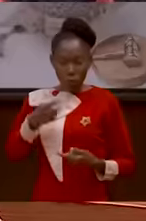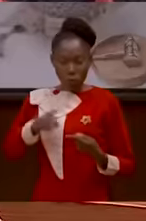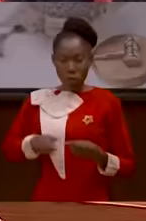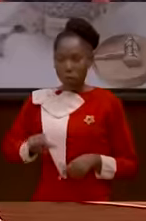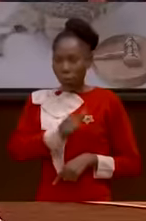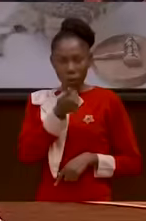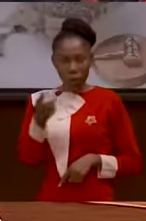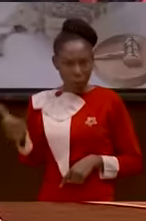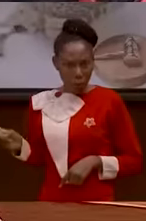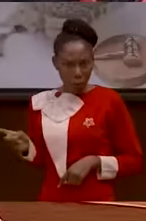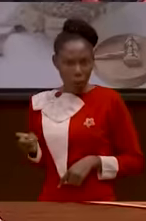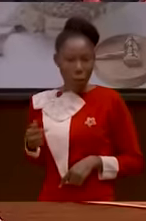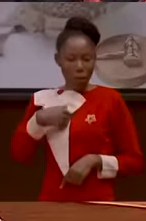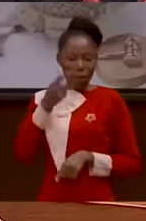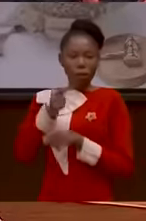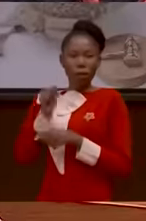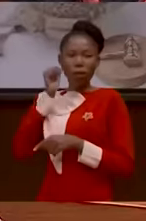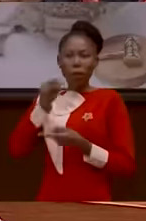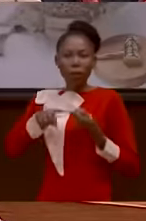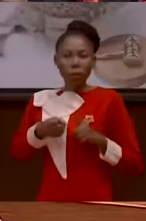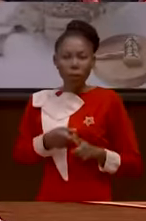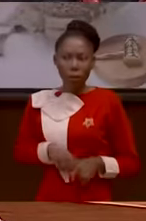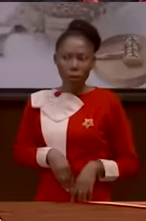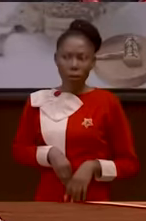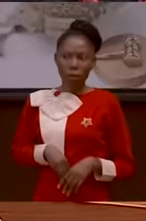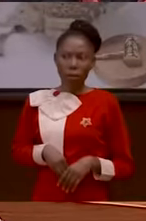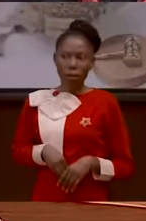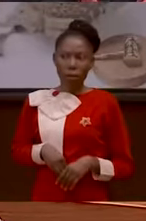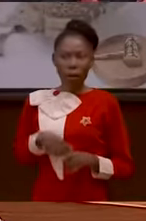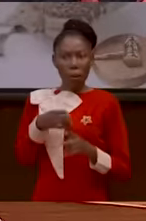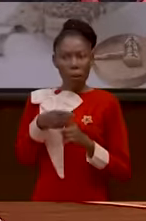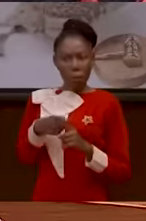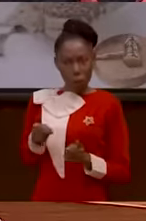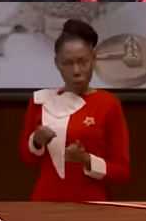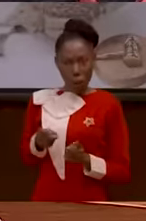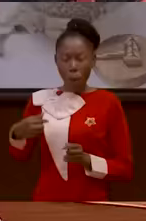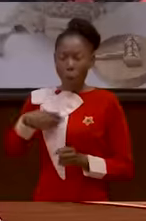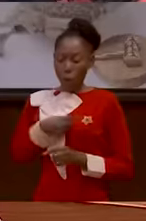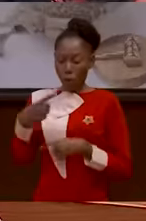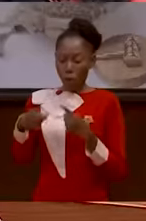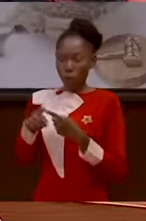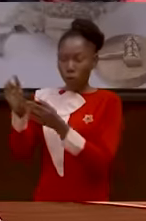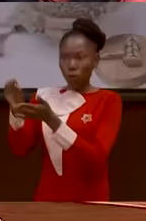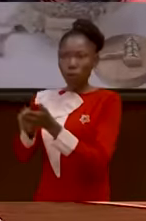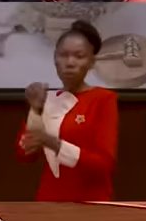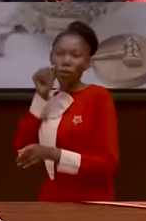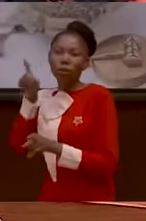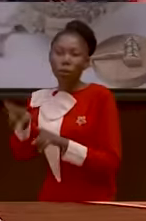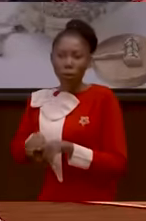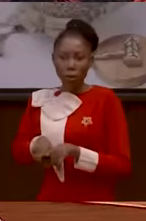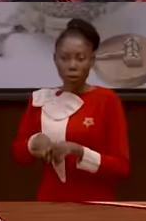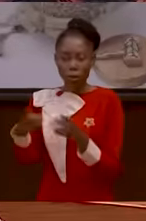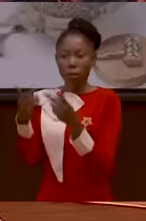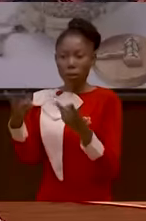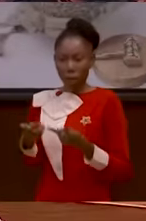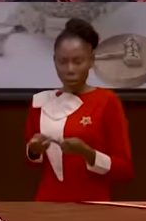I'm just a girlfriend. So, it's normal. So, when he took me, we always go to his sister's place. Once in a while, we always